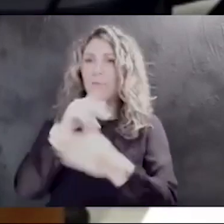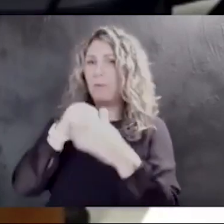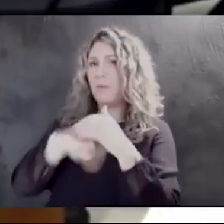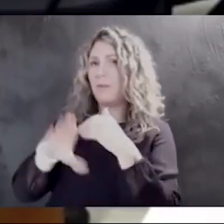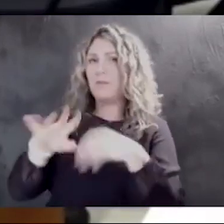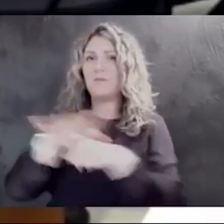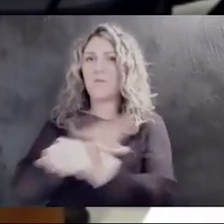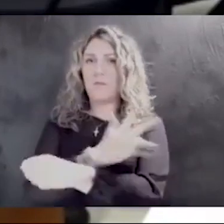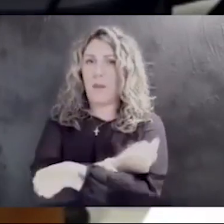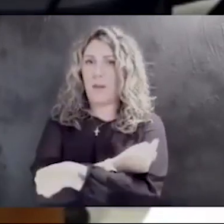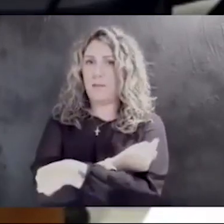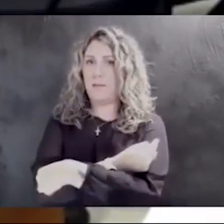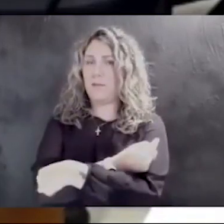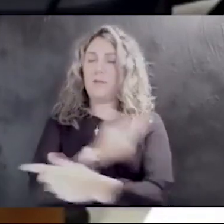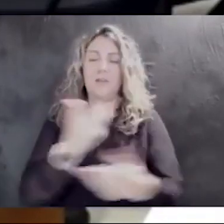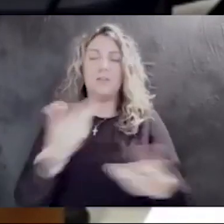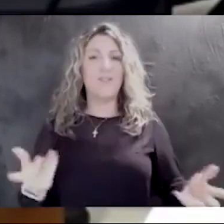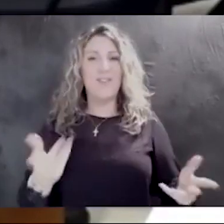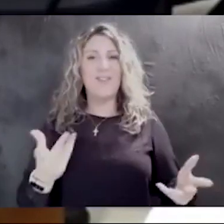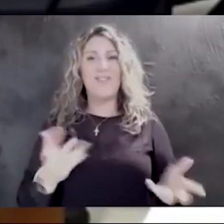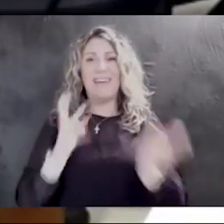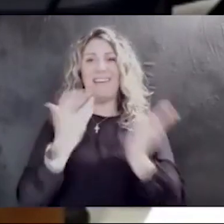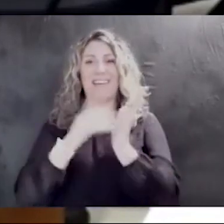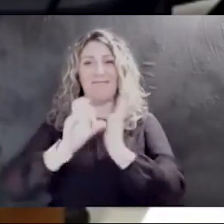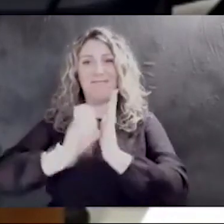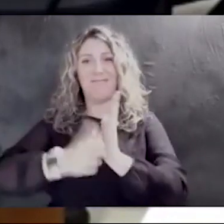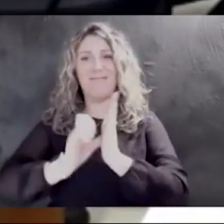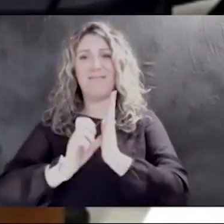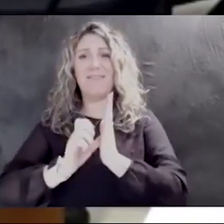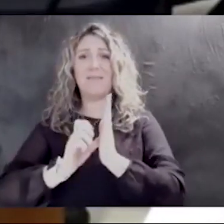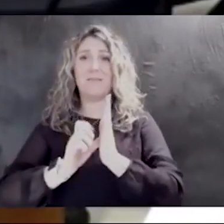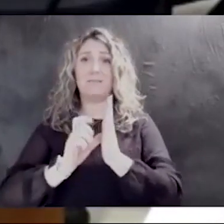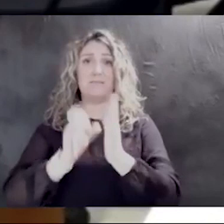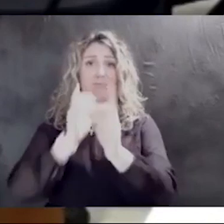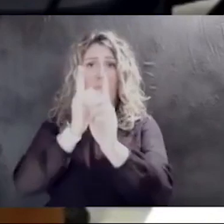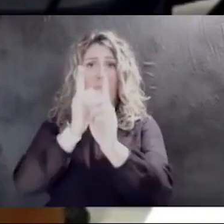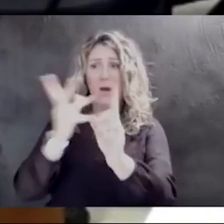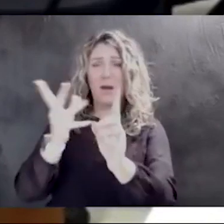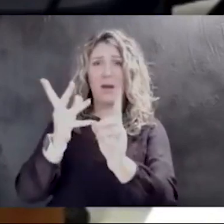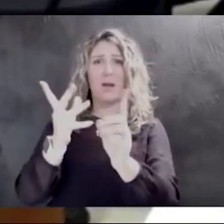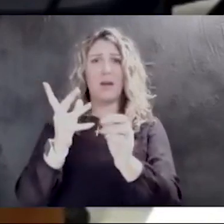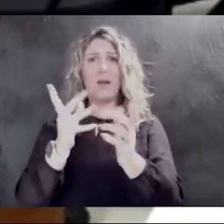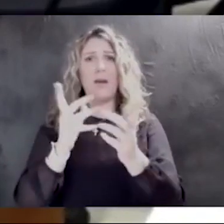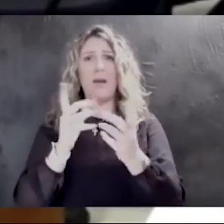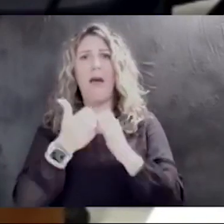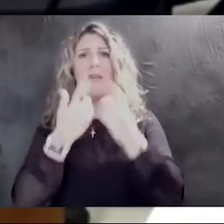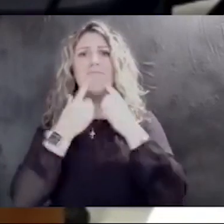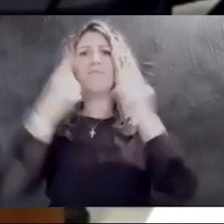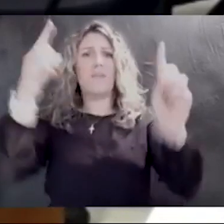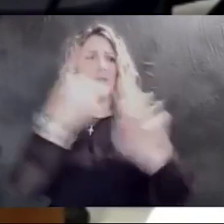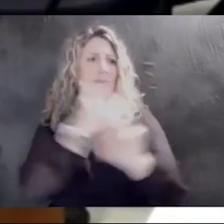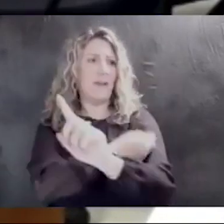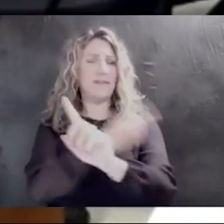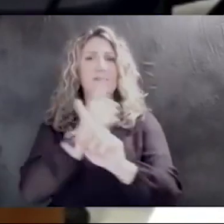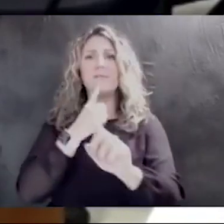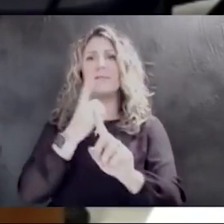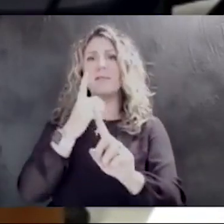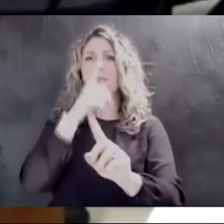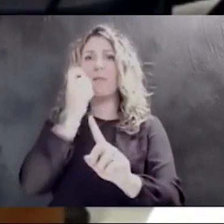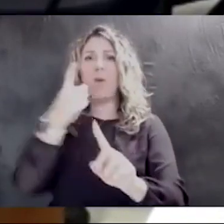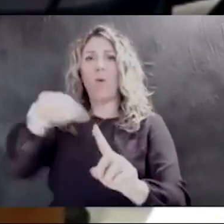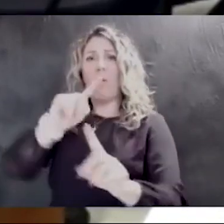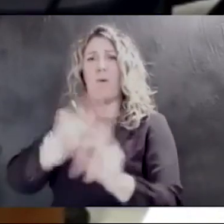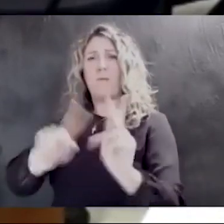fully vaccinated. So once again, just to highlight how incredibly effective the vaccines are at keeping people out of